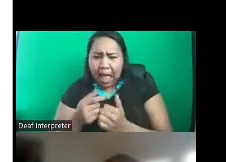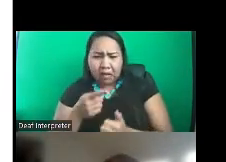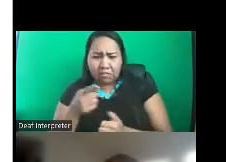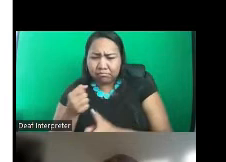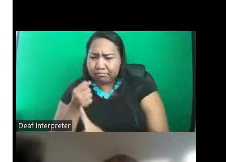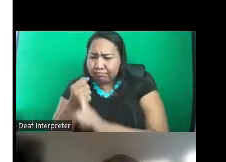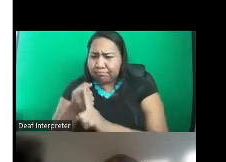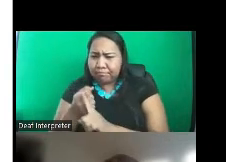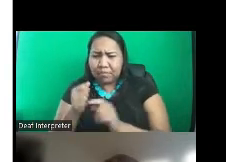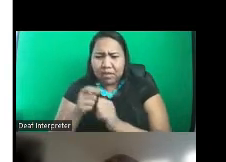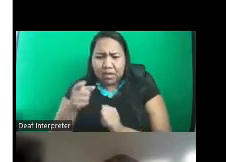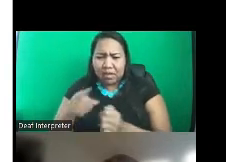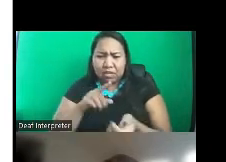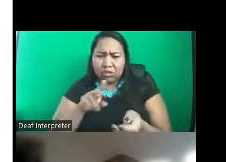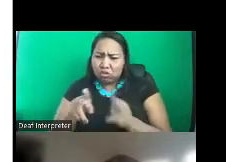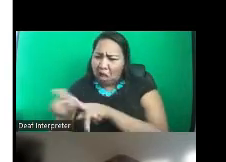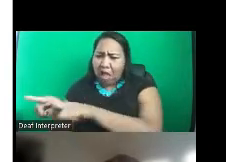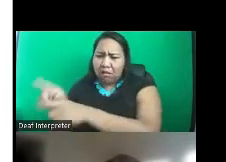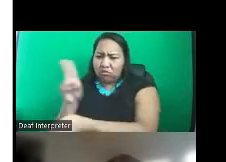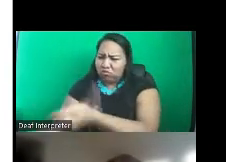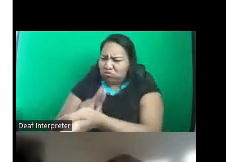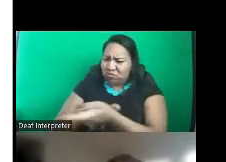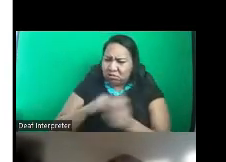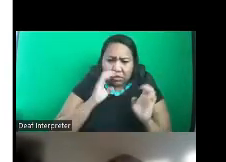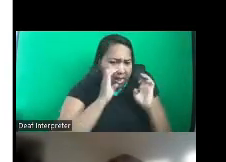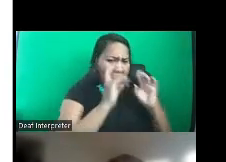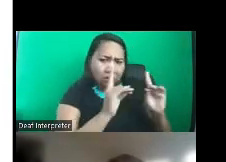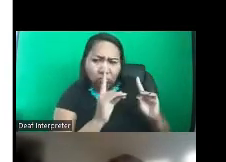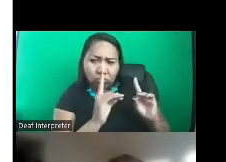education and the employer?